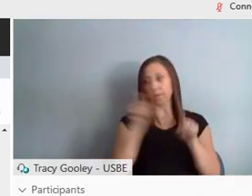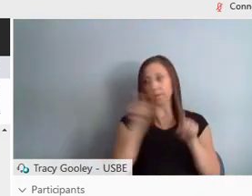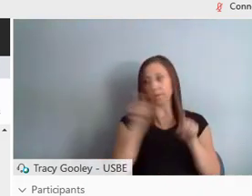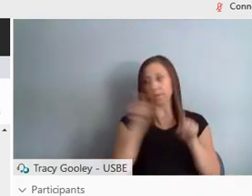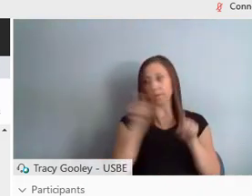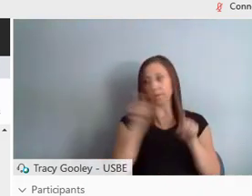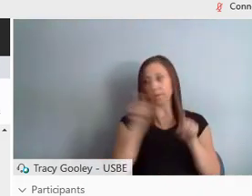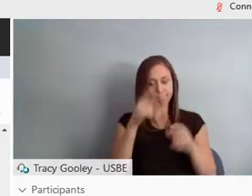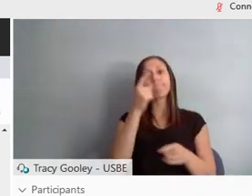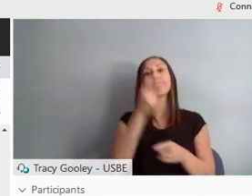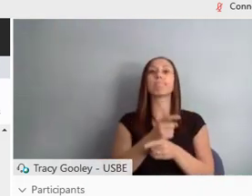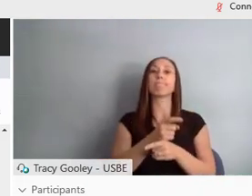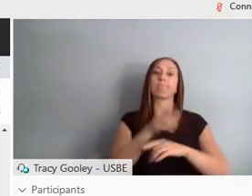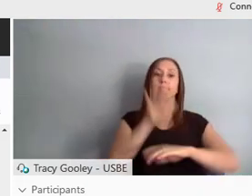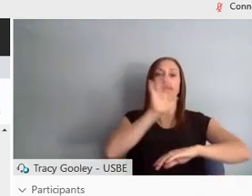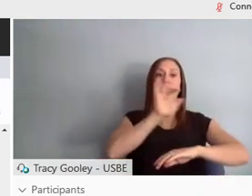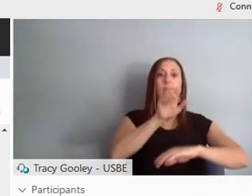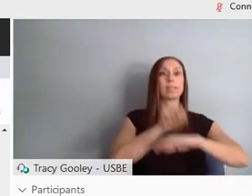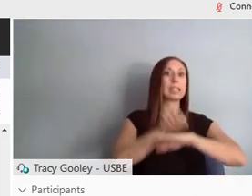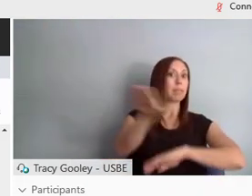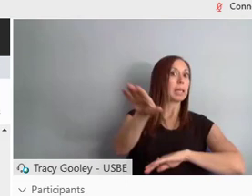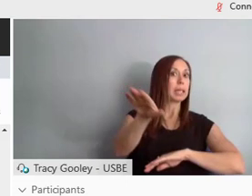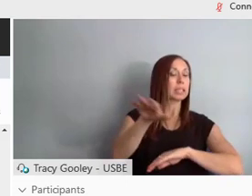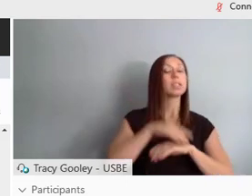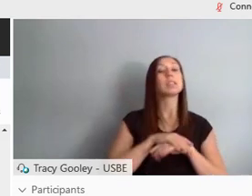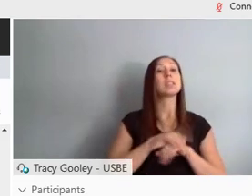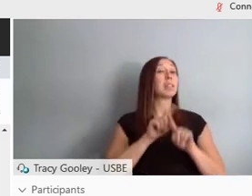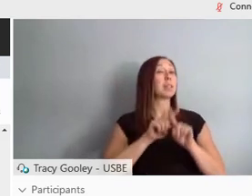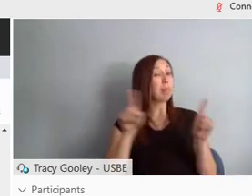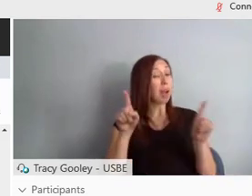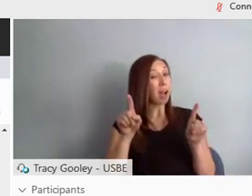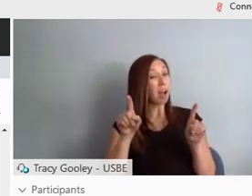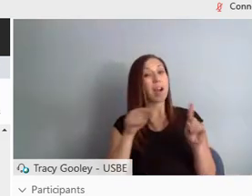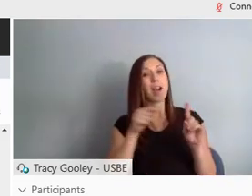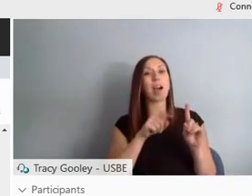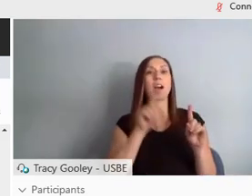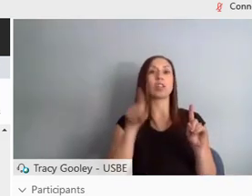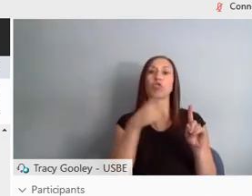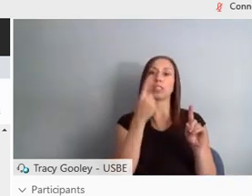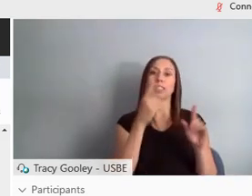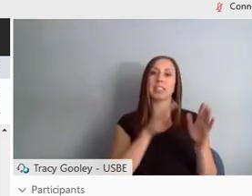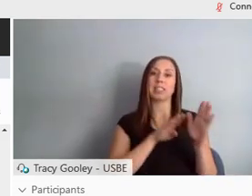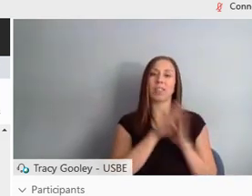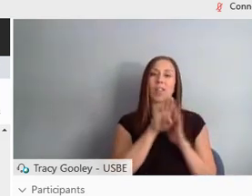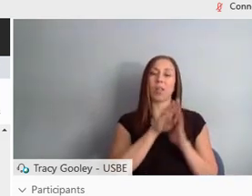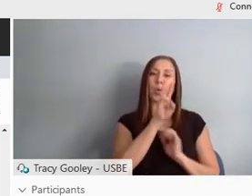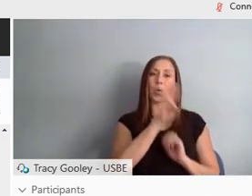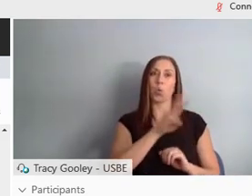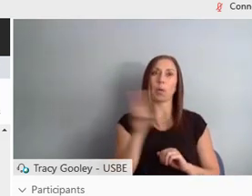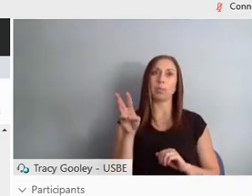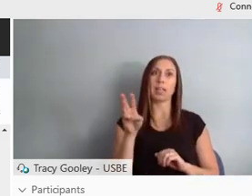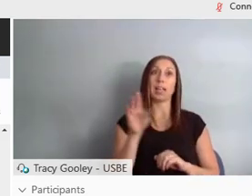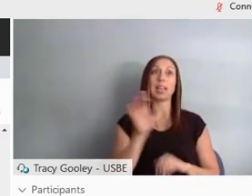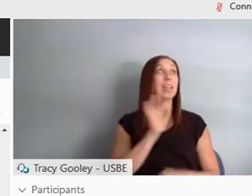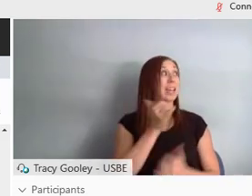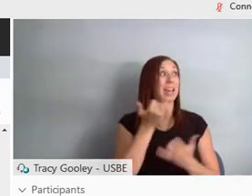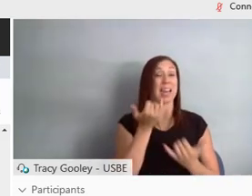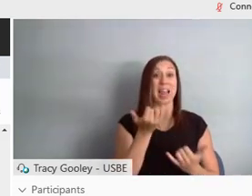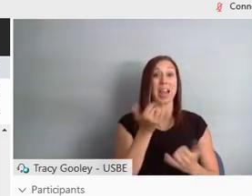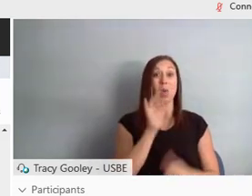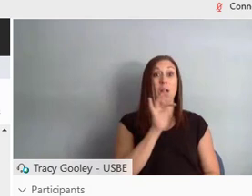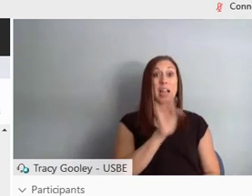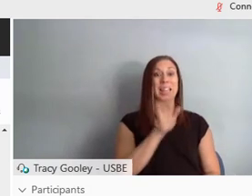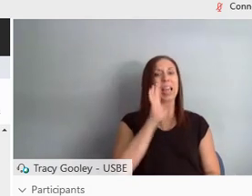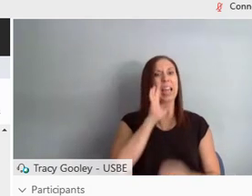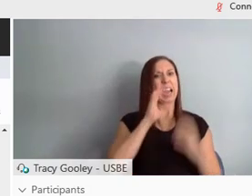accurate and correct, you can click the submit button. However, since this is just a development website, I click the submit